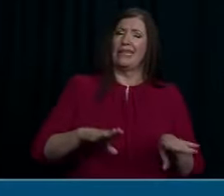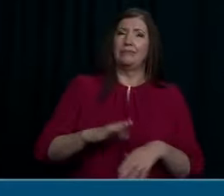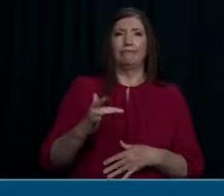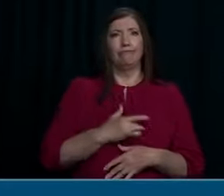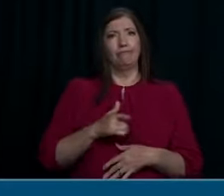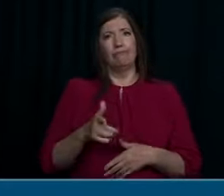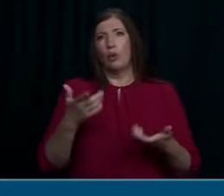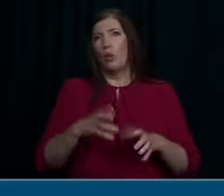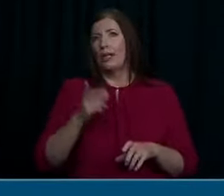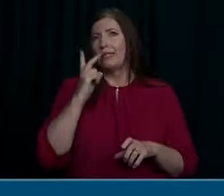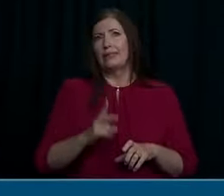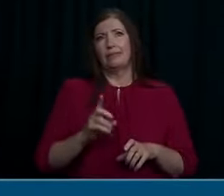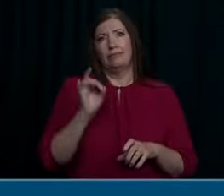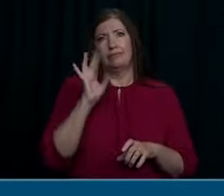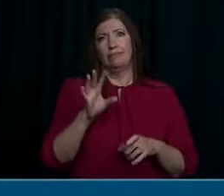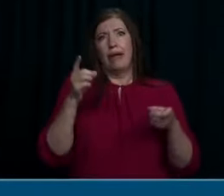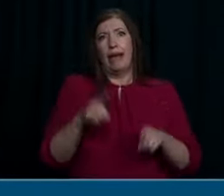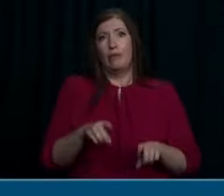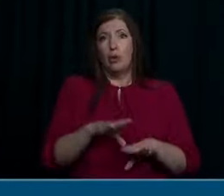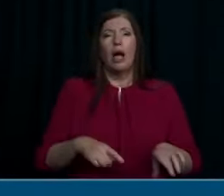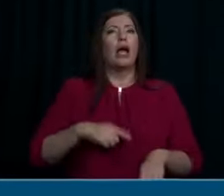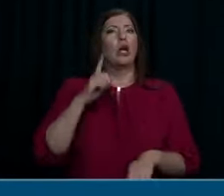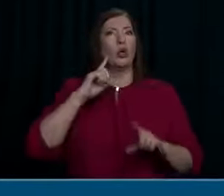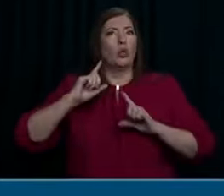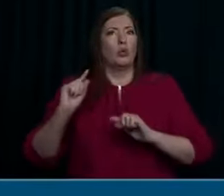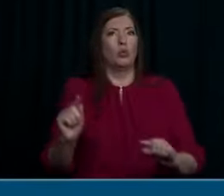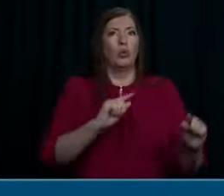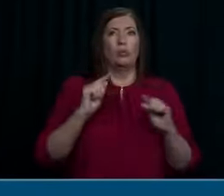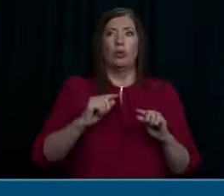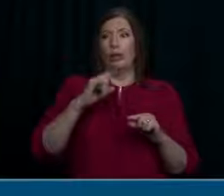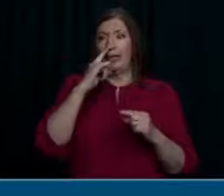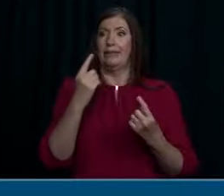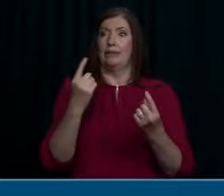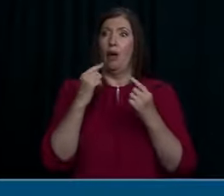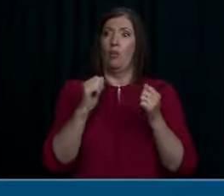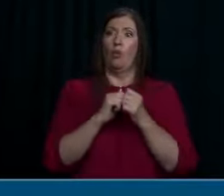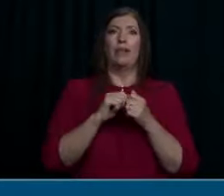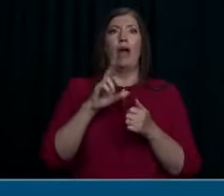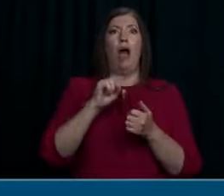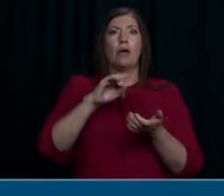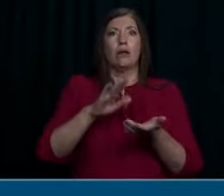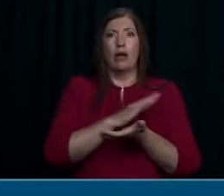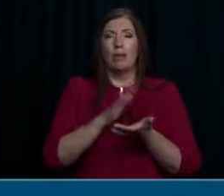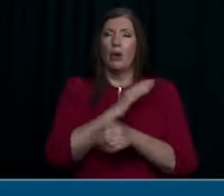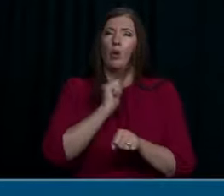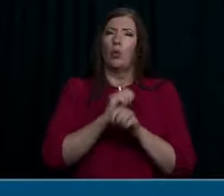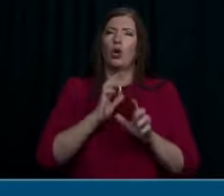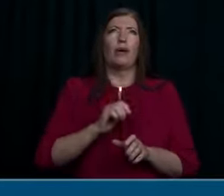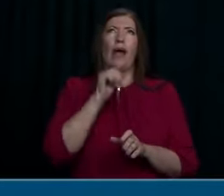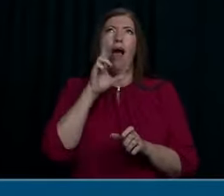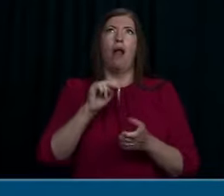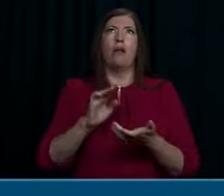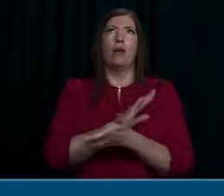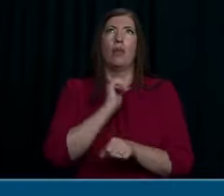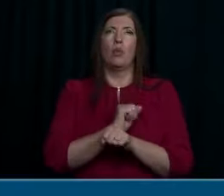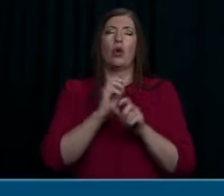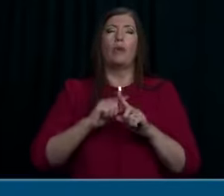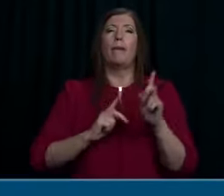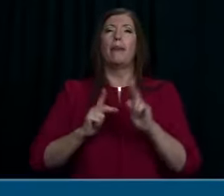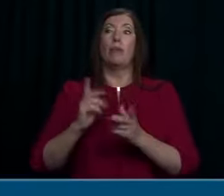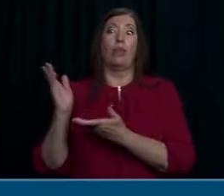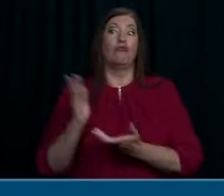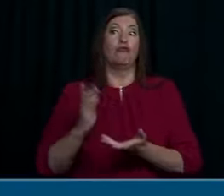the kids. And I've heard a lot of rumors about the kids coming across, even with undocumented worker, or not undocumented workers, but folks that are bringing them